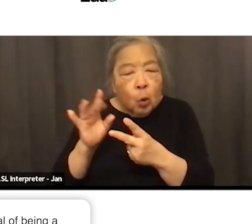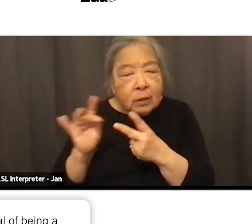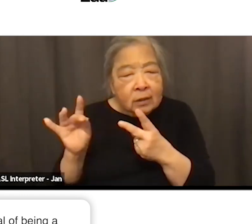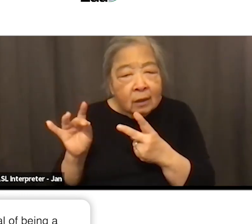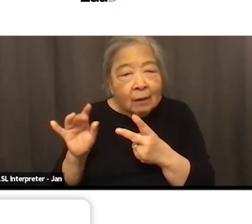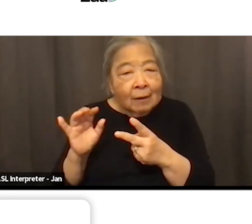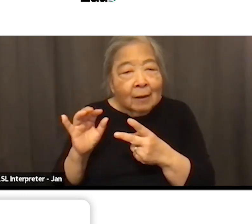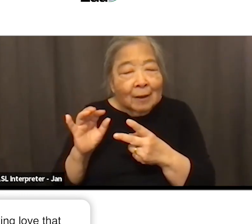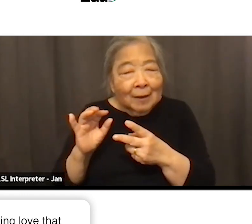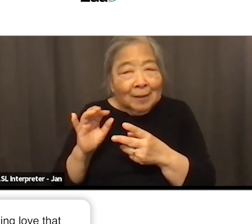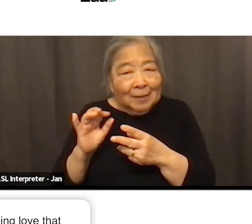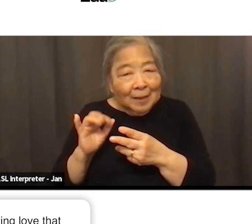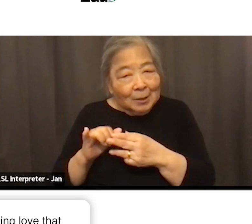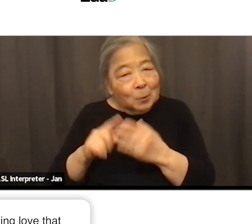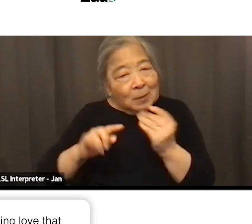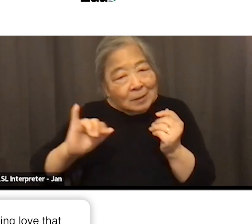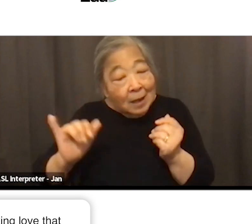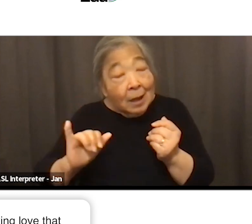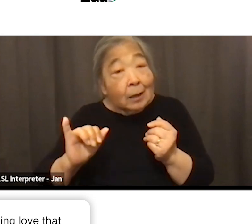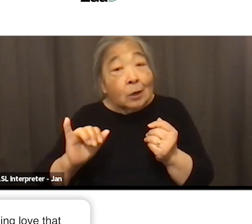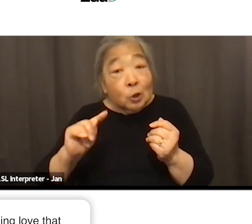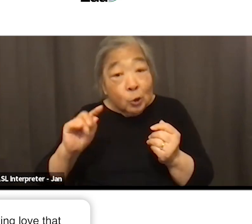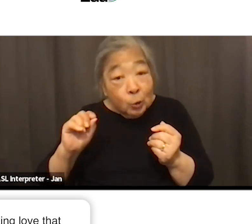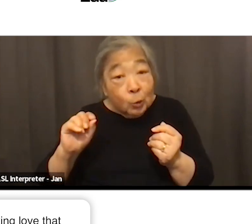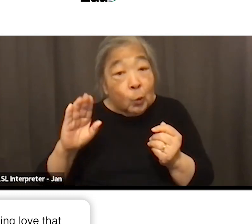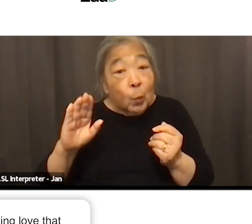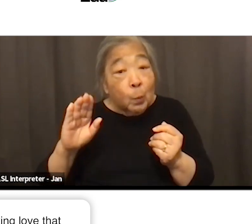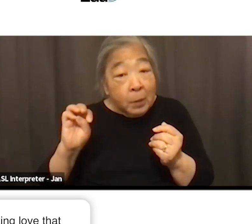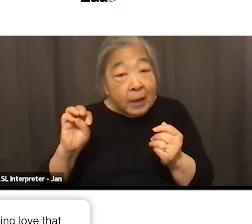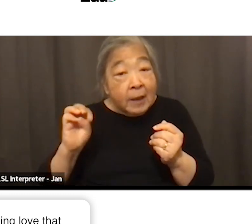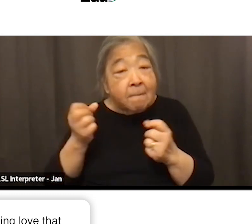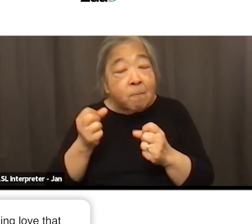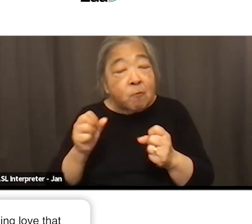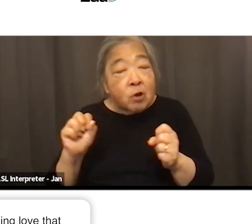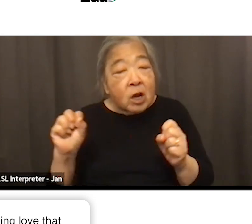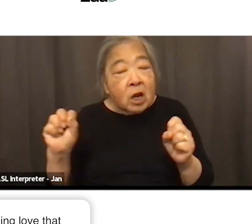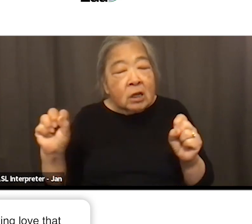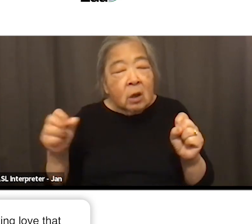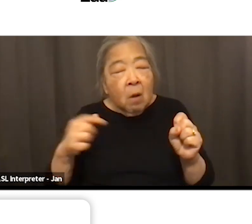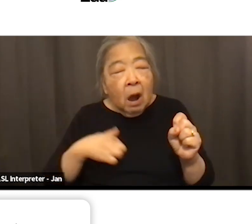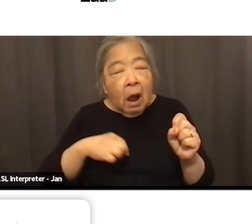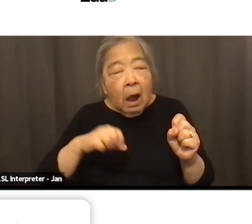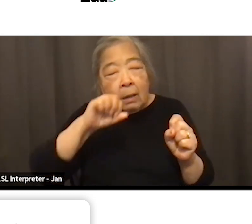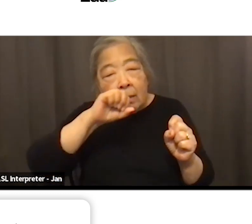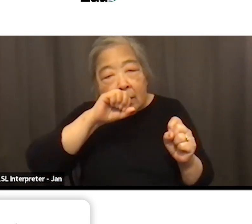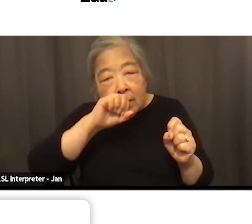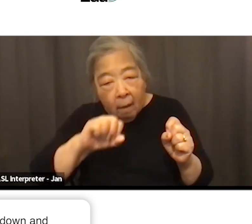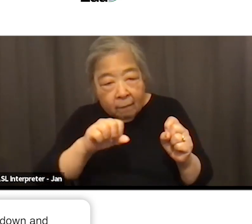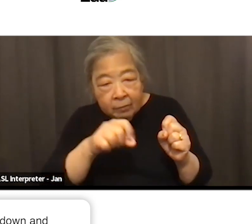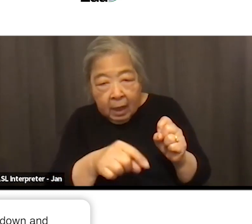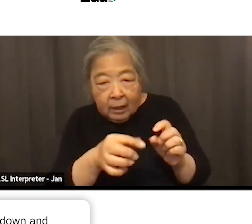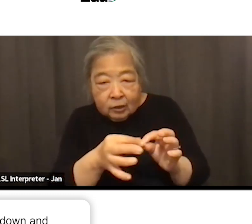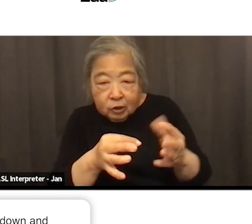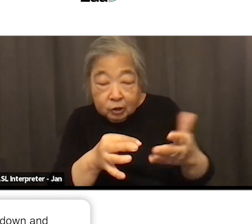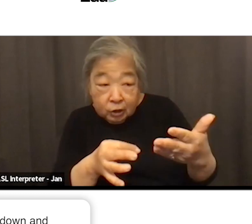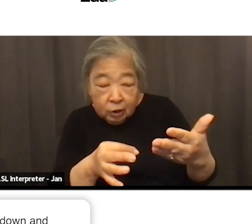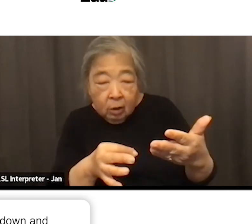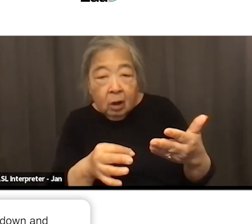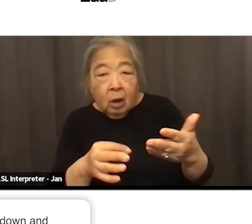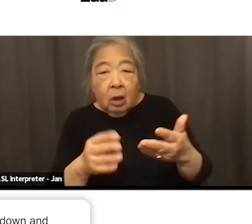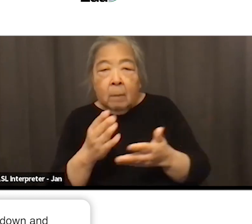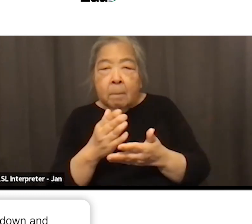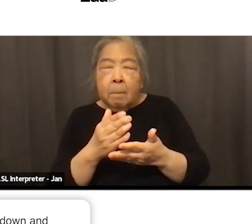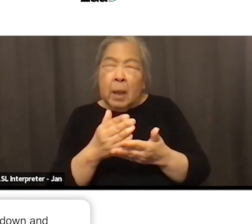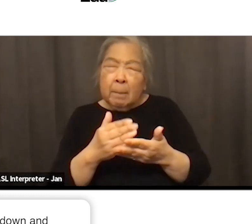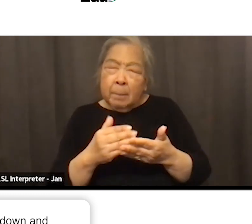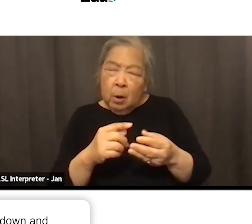free persons. And so I just fucking love that share. And the part about slowing